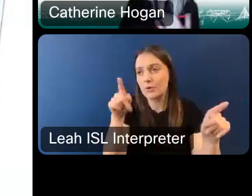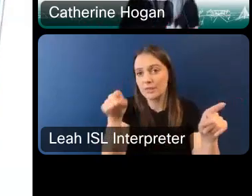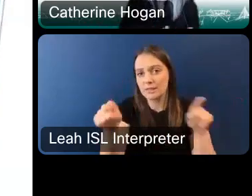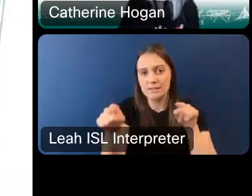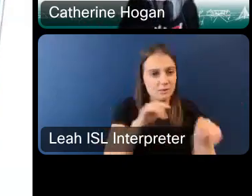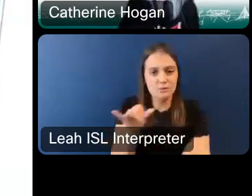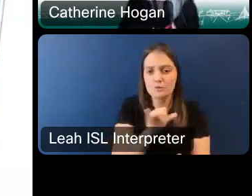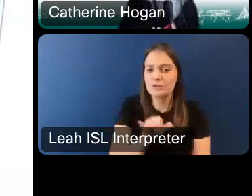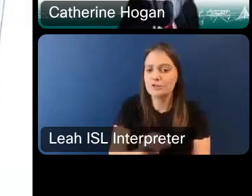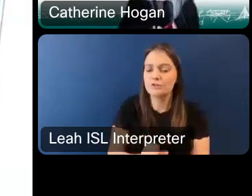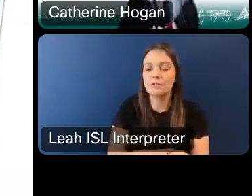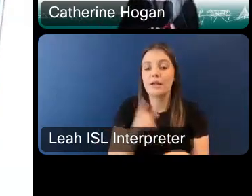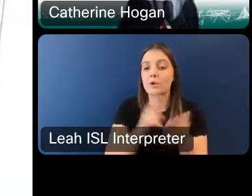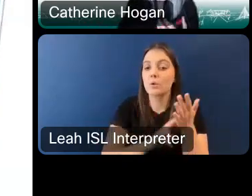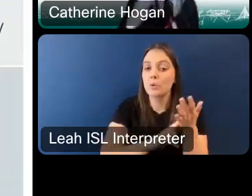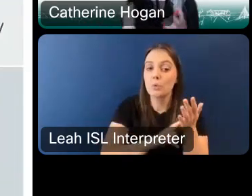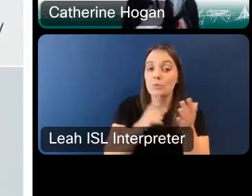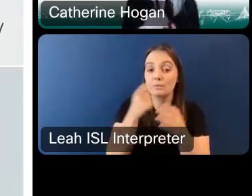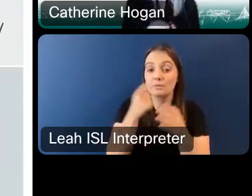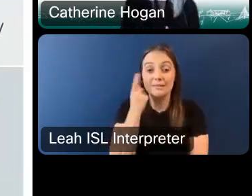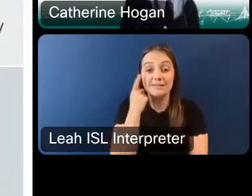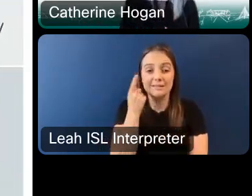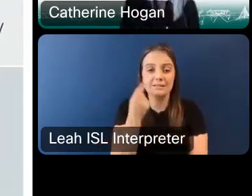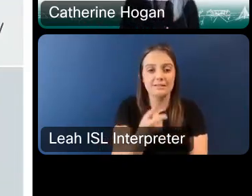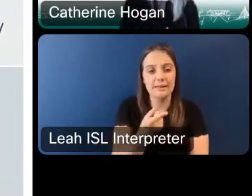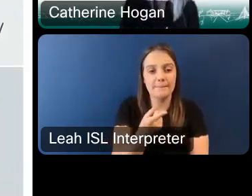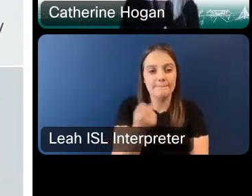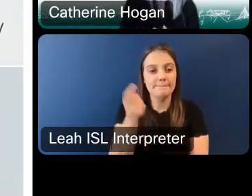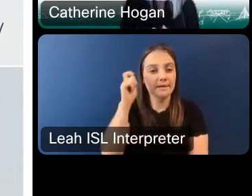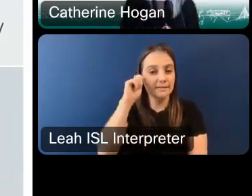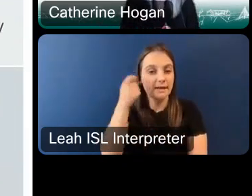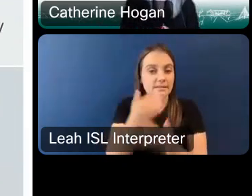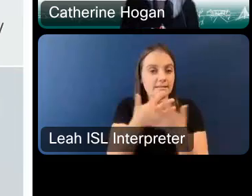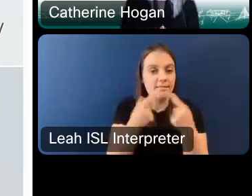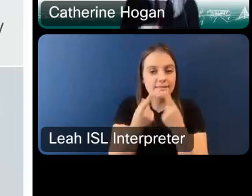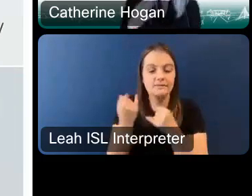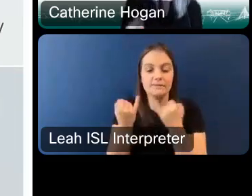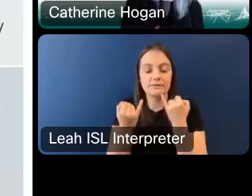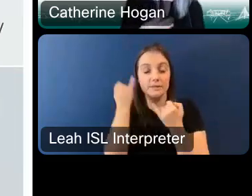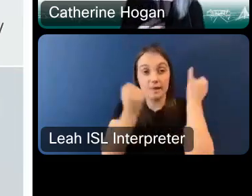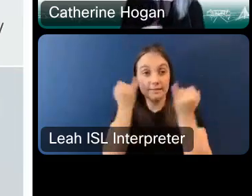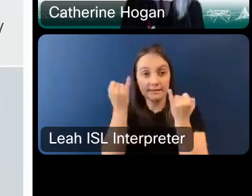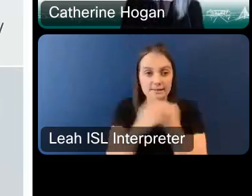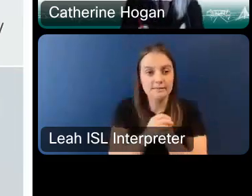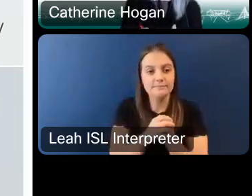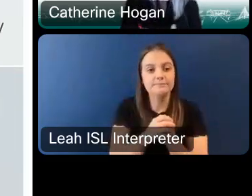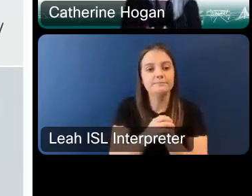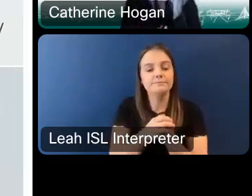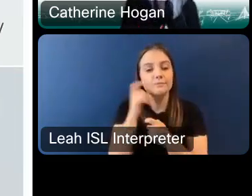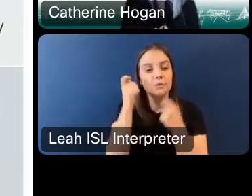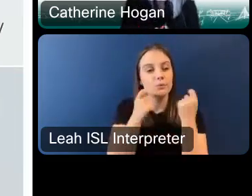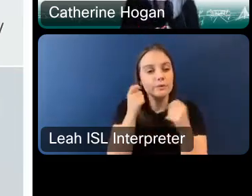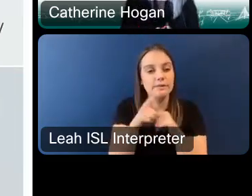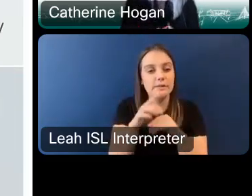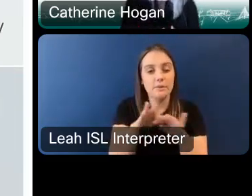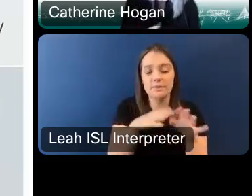design? And using that to test a number of ideas and concepts. And you test that core hypothesis with a really, really